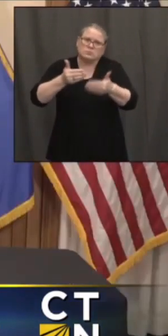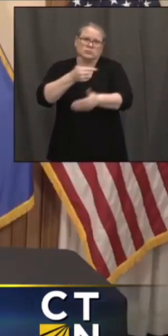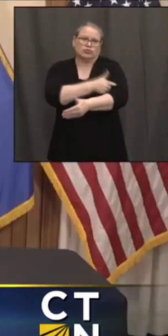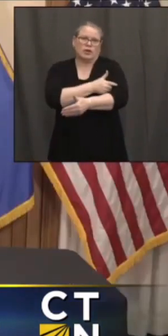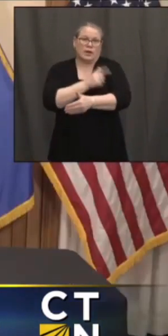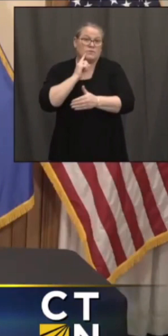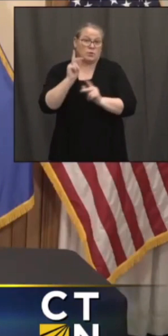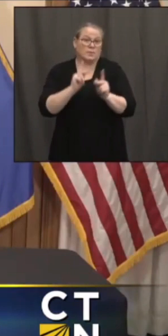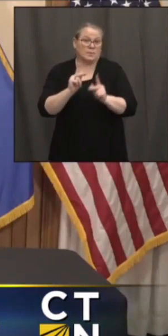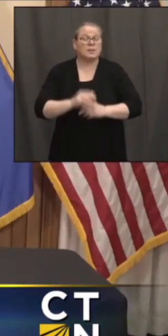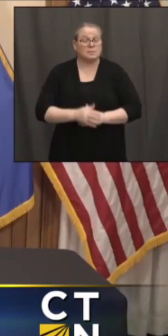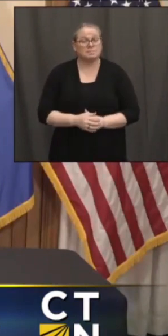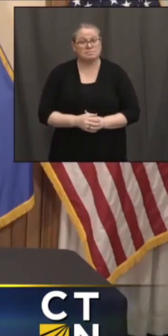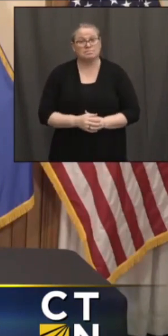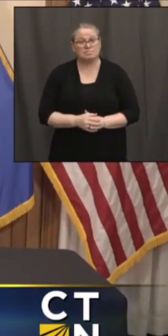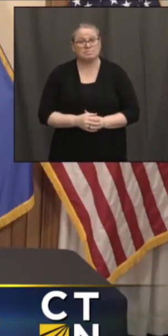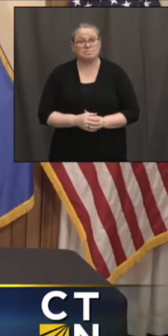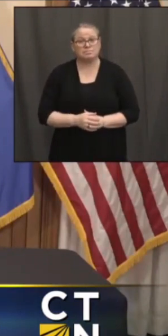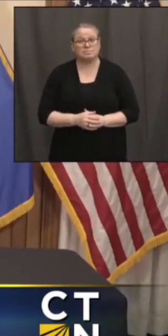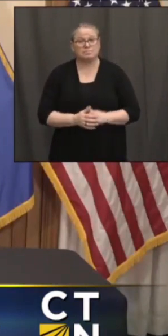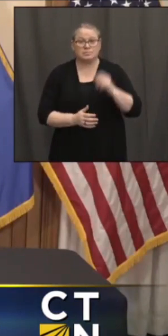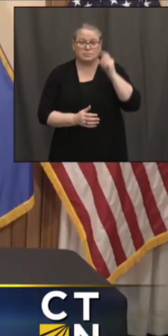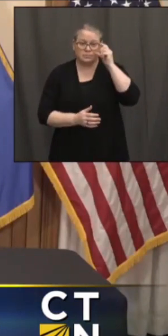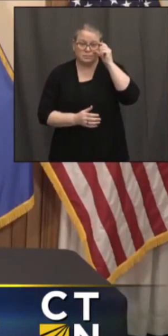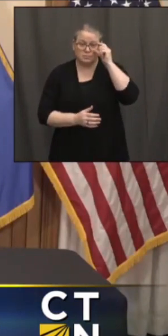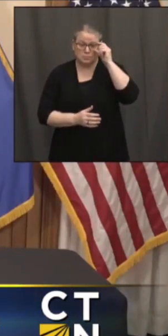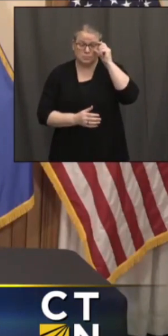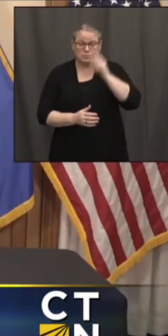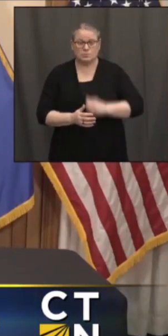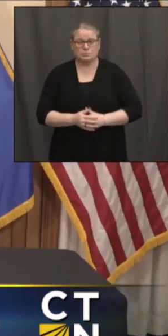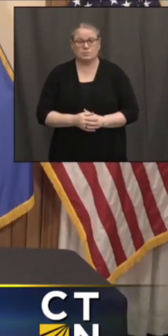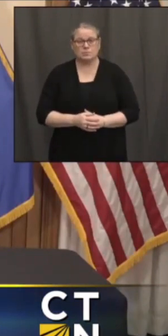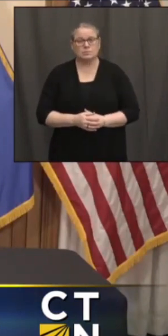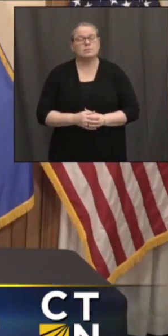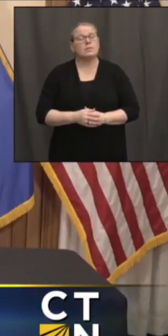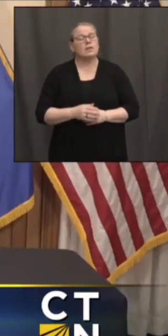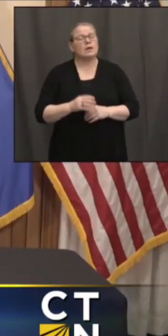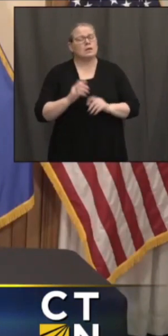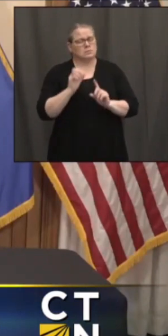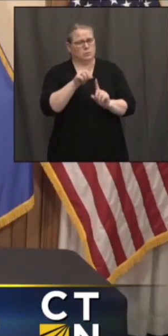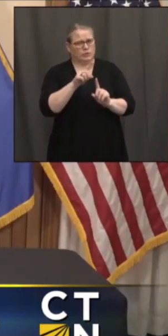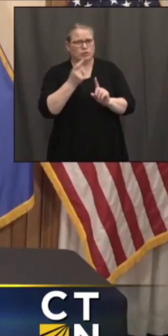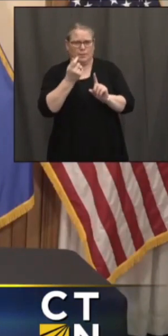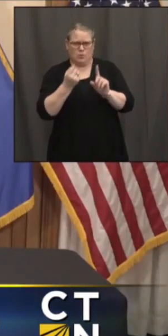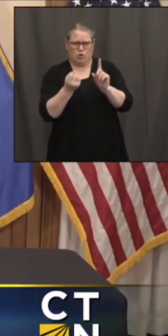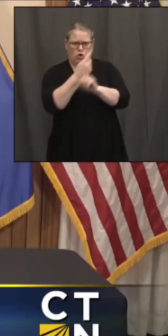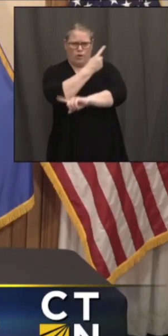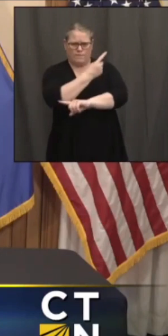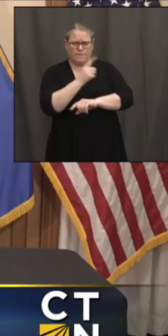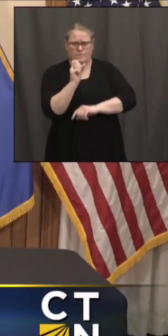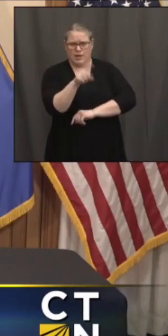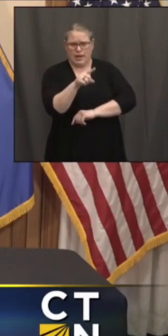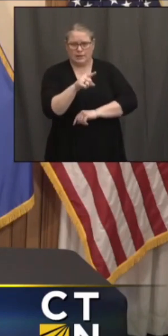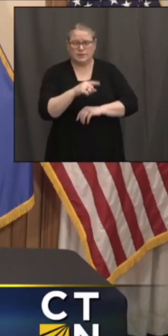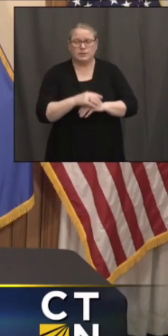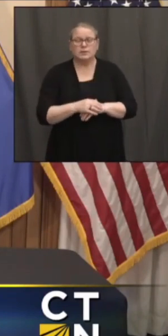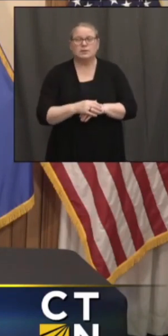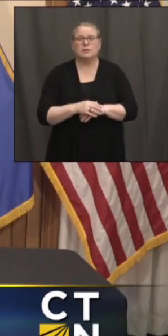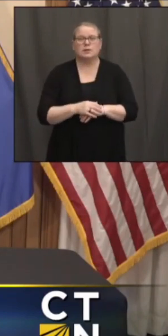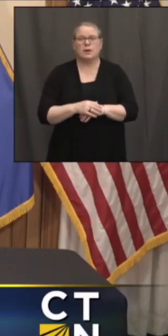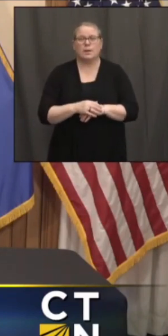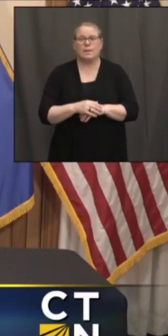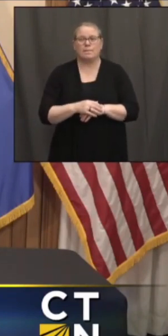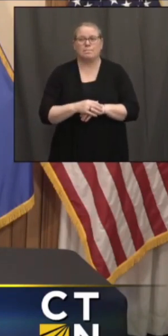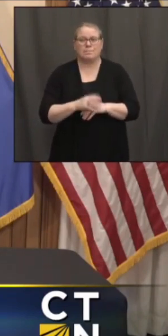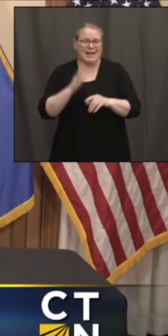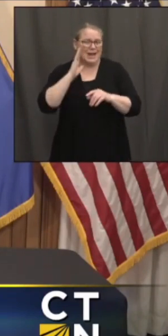To get off topic for a second, And I know that obviously the administration has